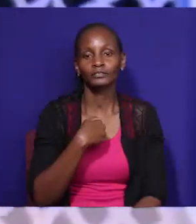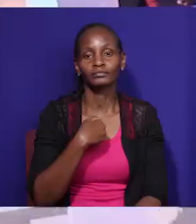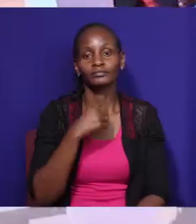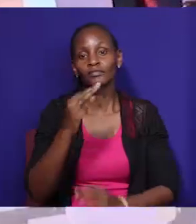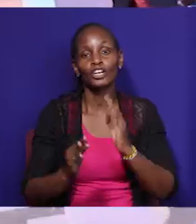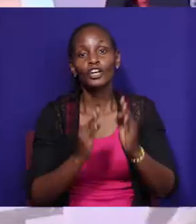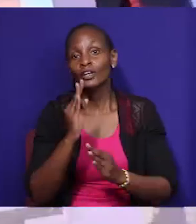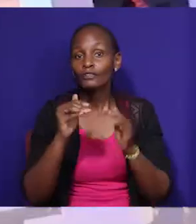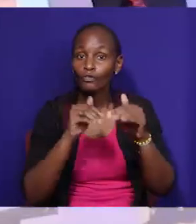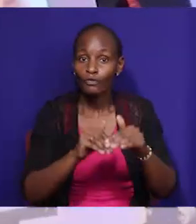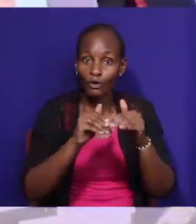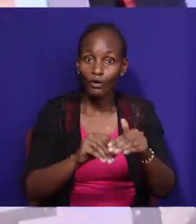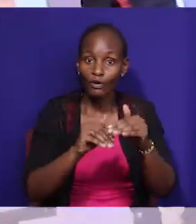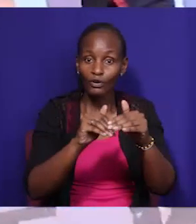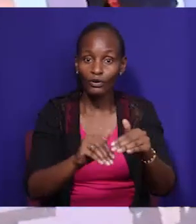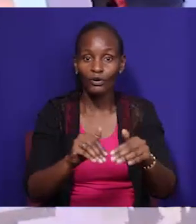ukinifuata,